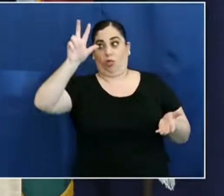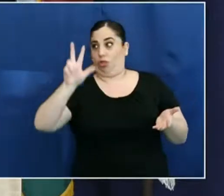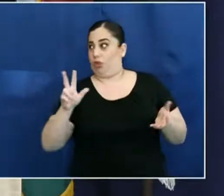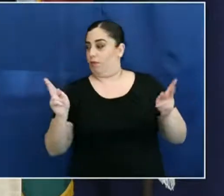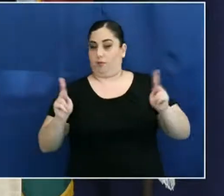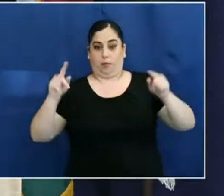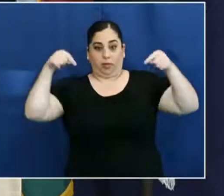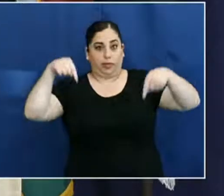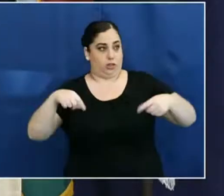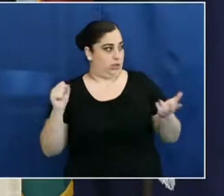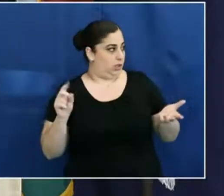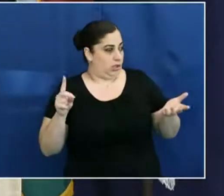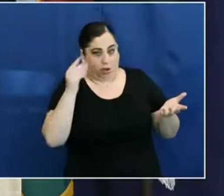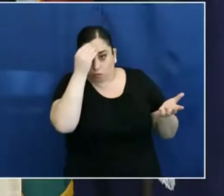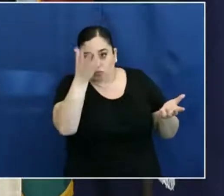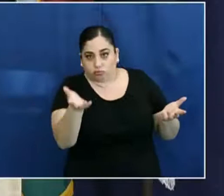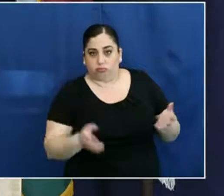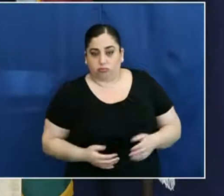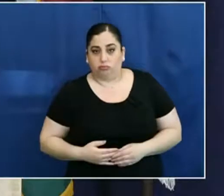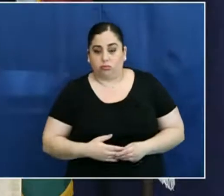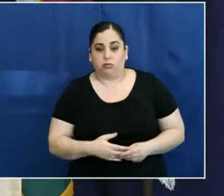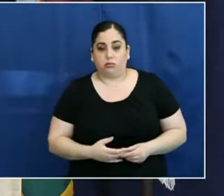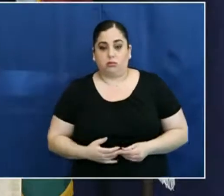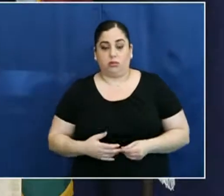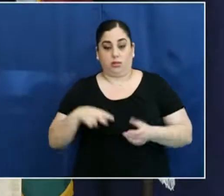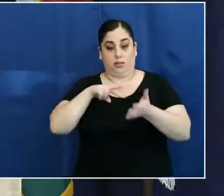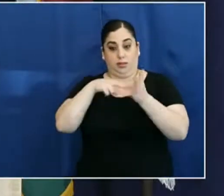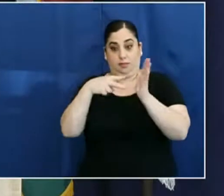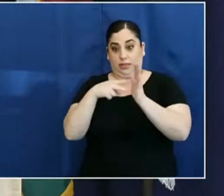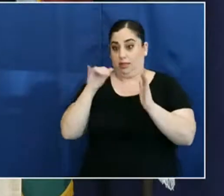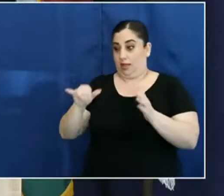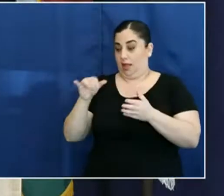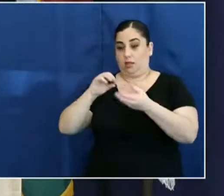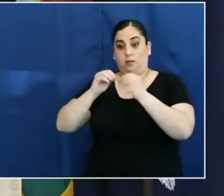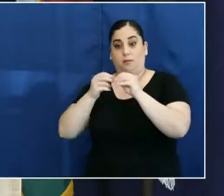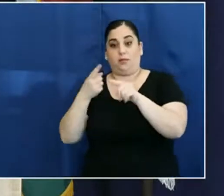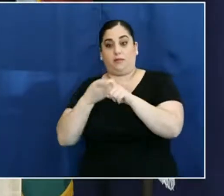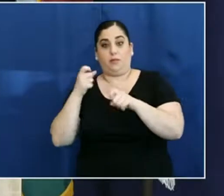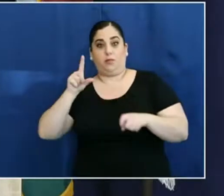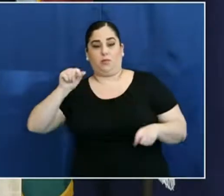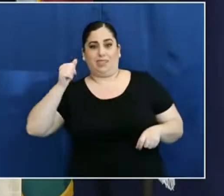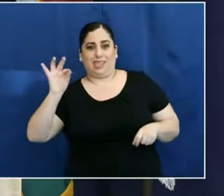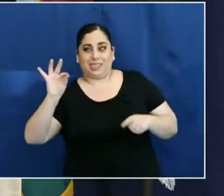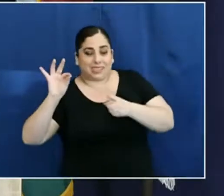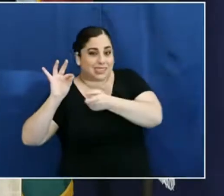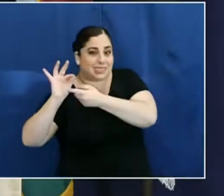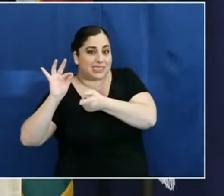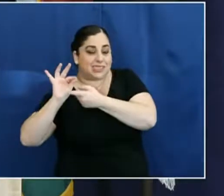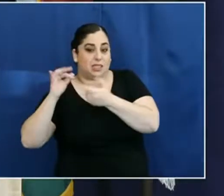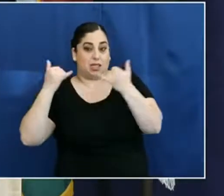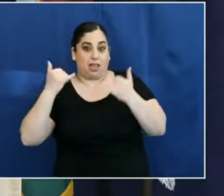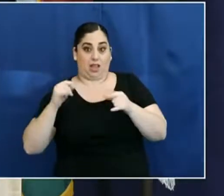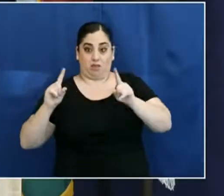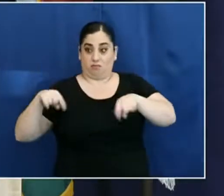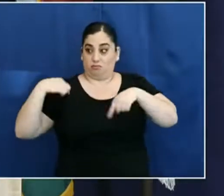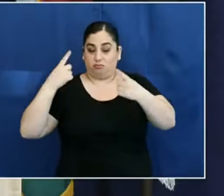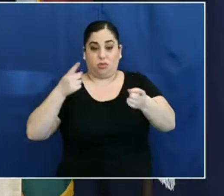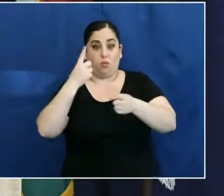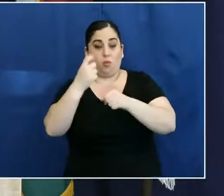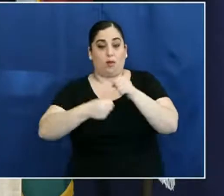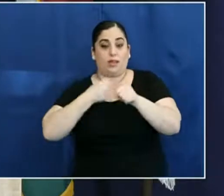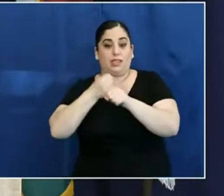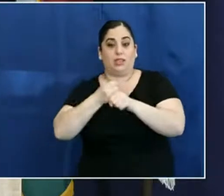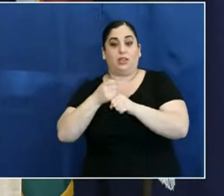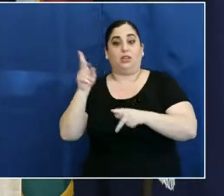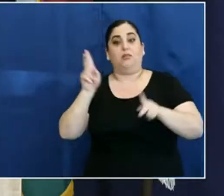these are 2019 numbers before we all were home for a year stress eating in our houses. So I just